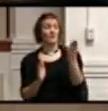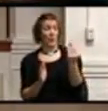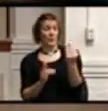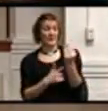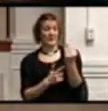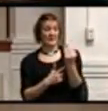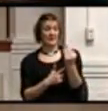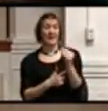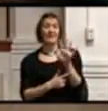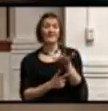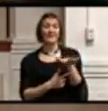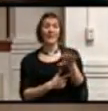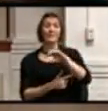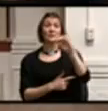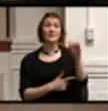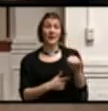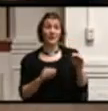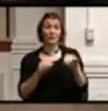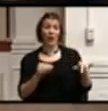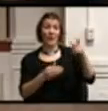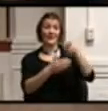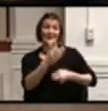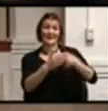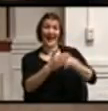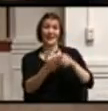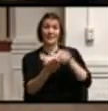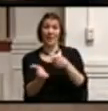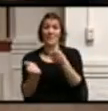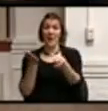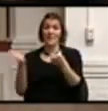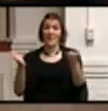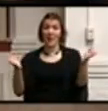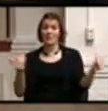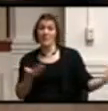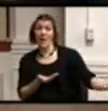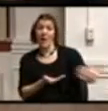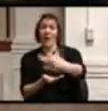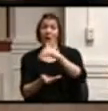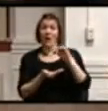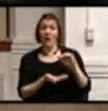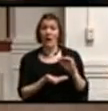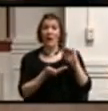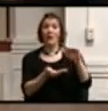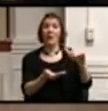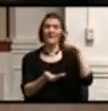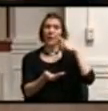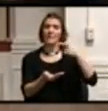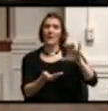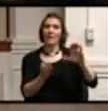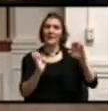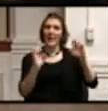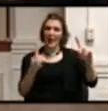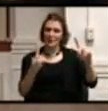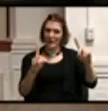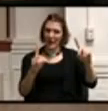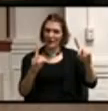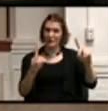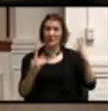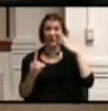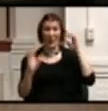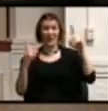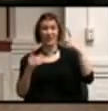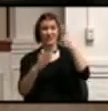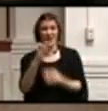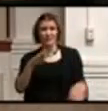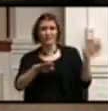2014, 55% of the property taxes billed by the town of Brattleboro will be used to fund public education. The high cost of